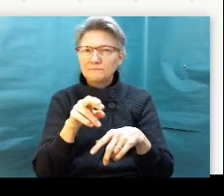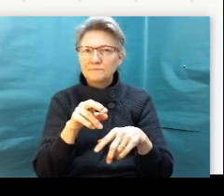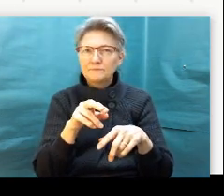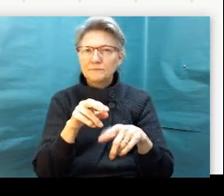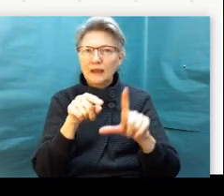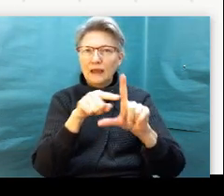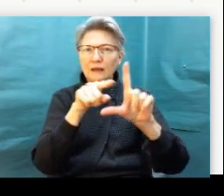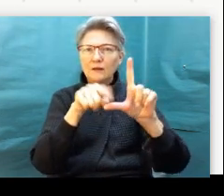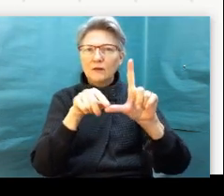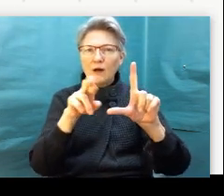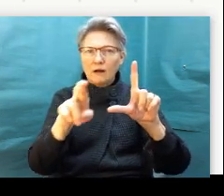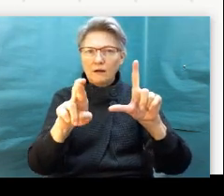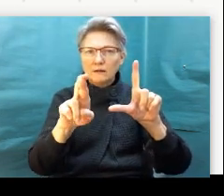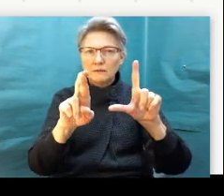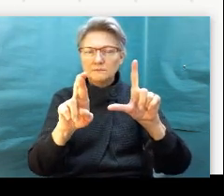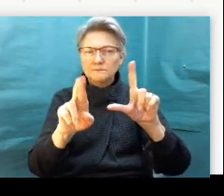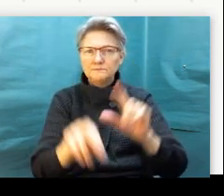second.